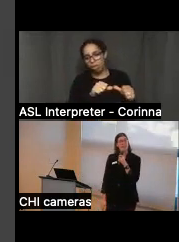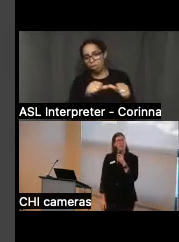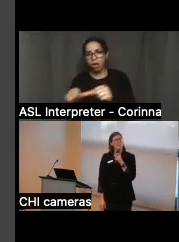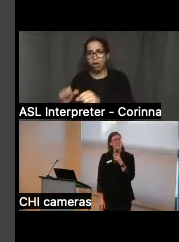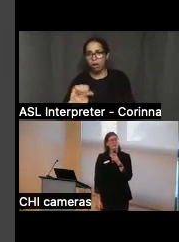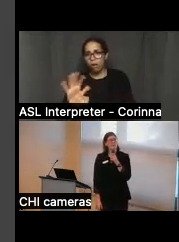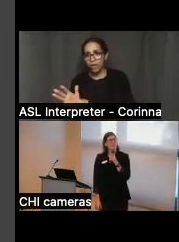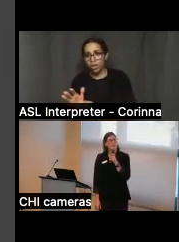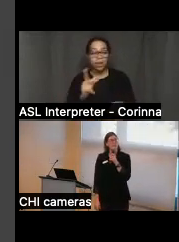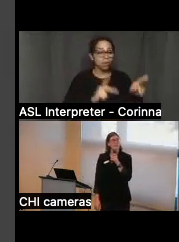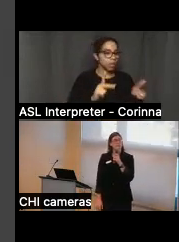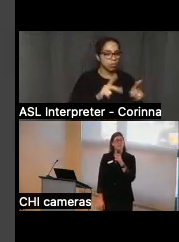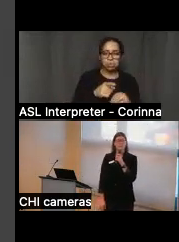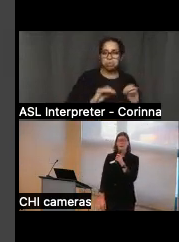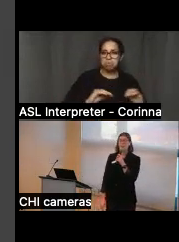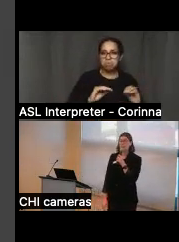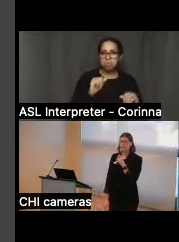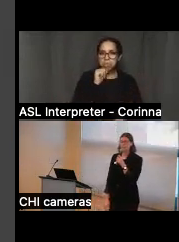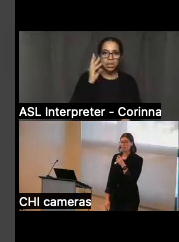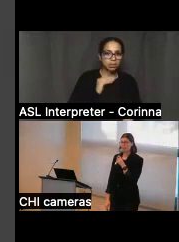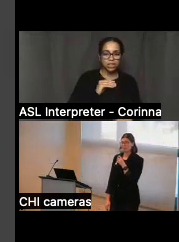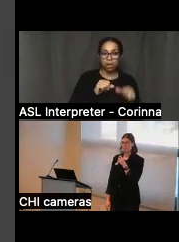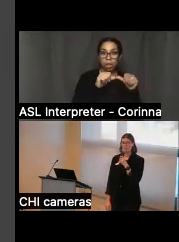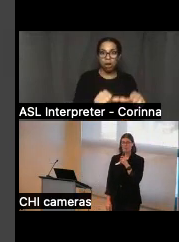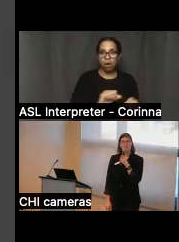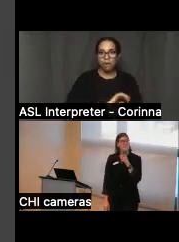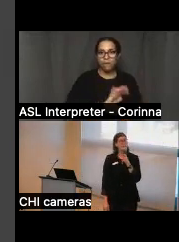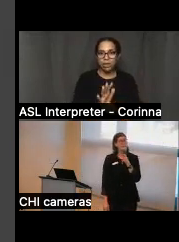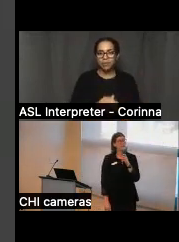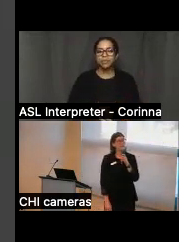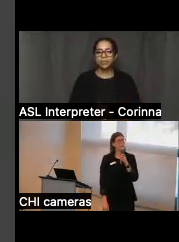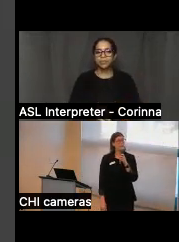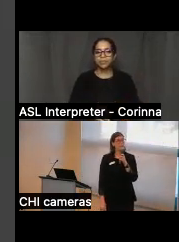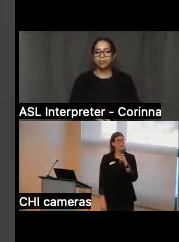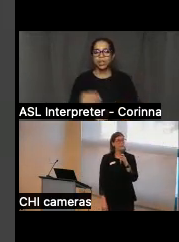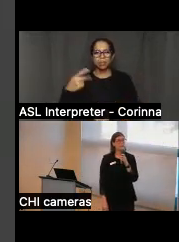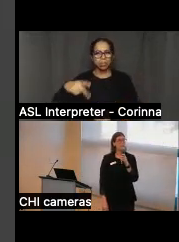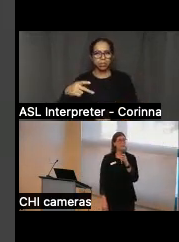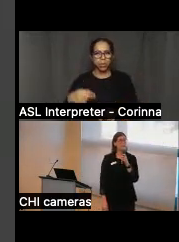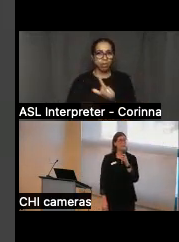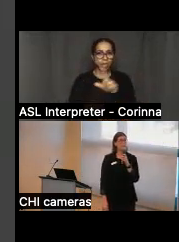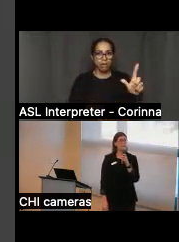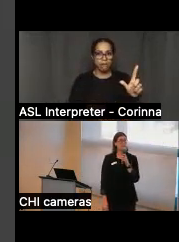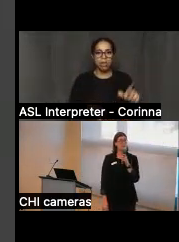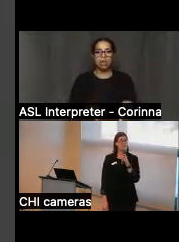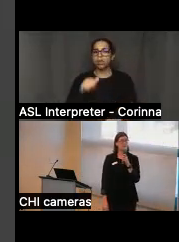not. So on the left, we looked at our unstable housing metric, and we found that those who said they had long COVID